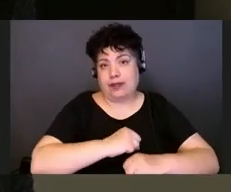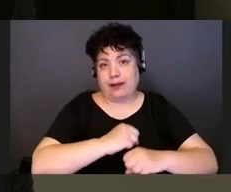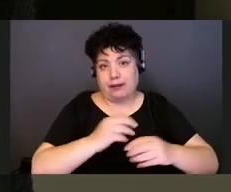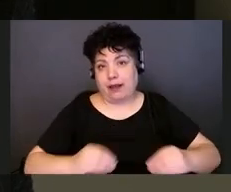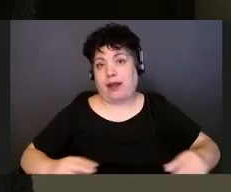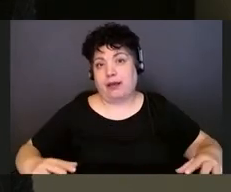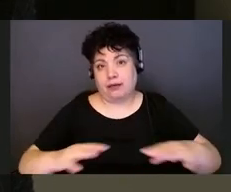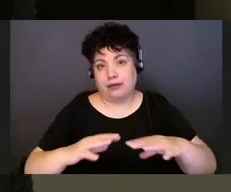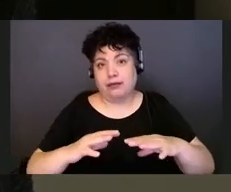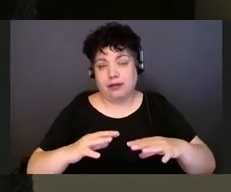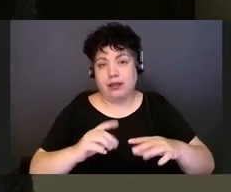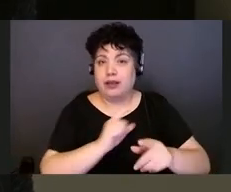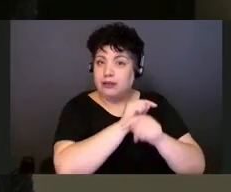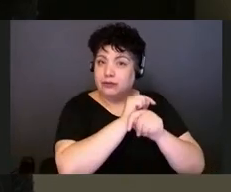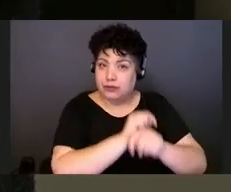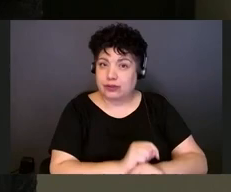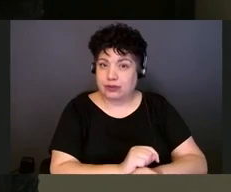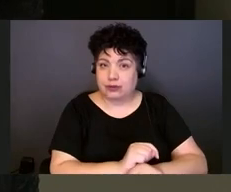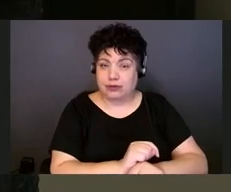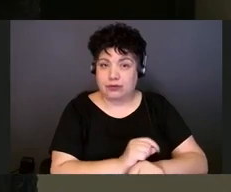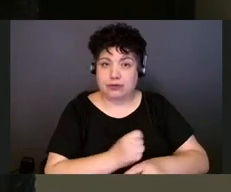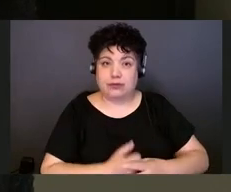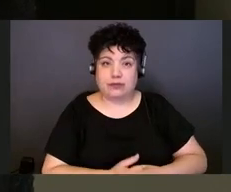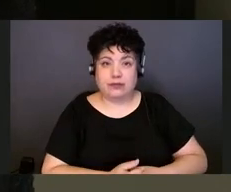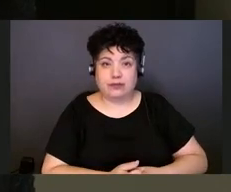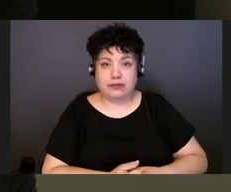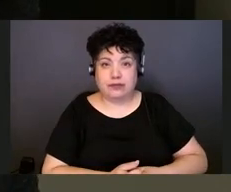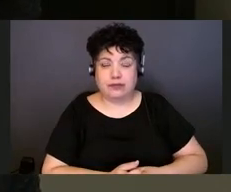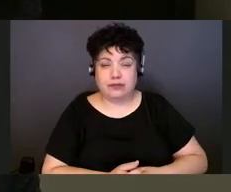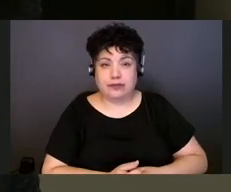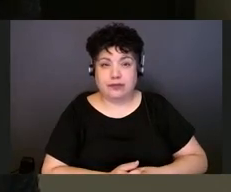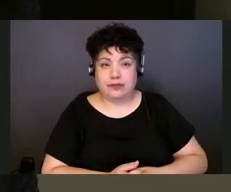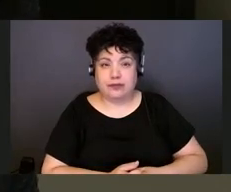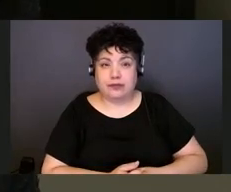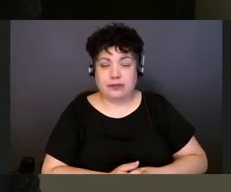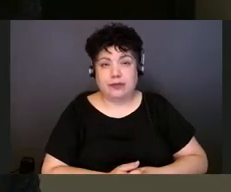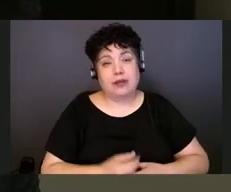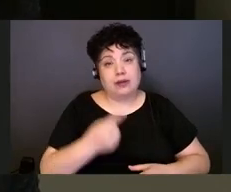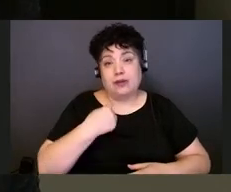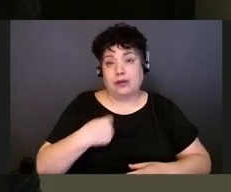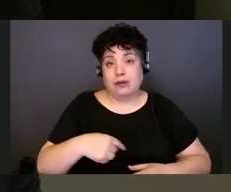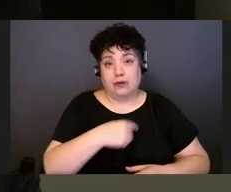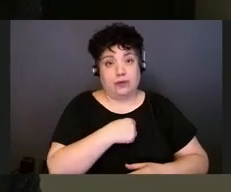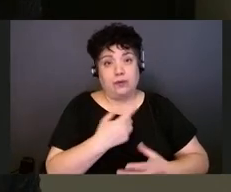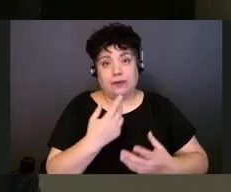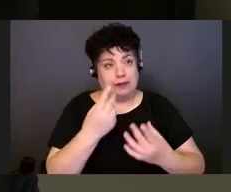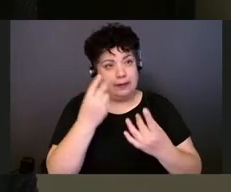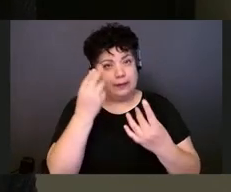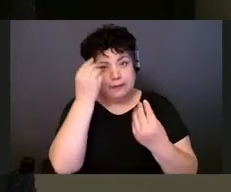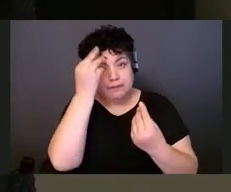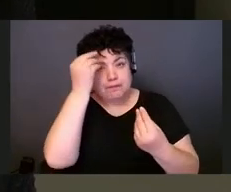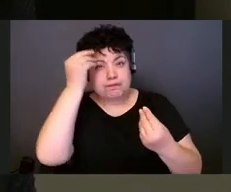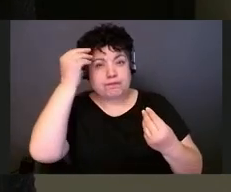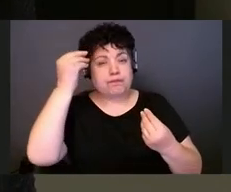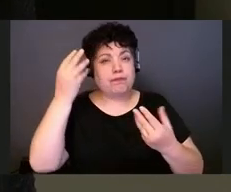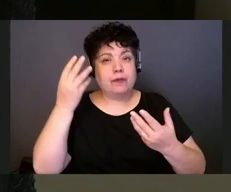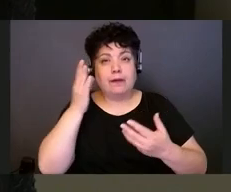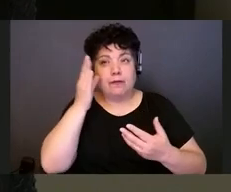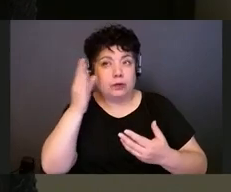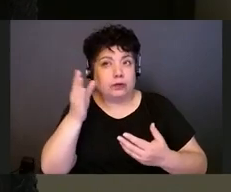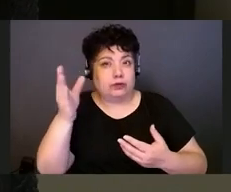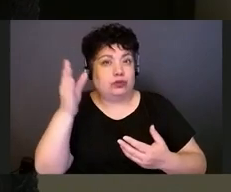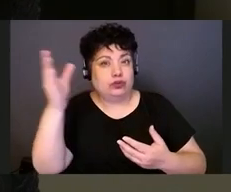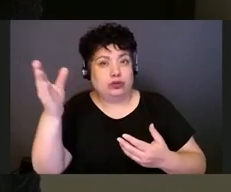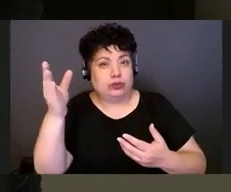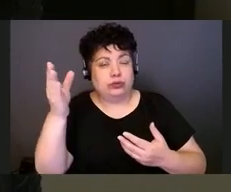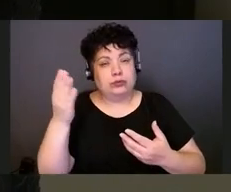our traditions. It is us who constantly think of the future